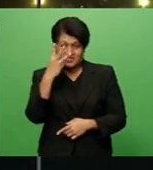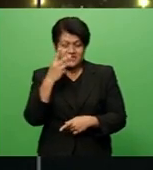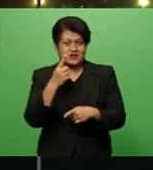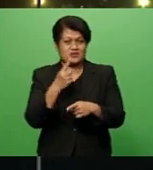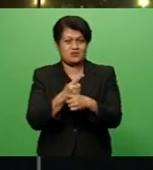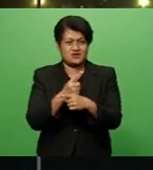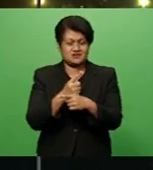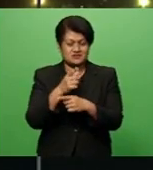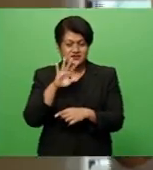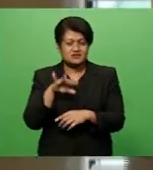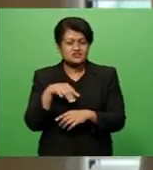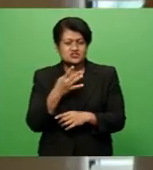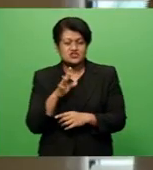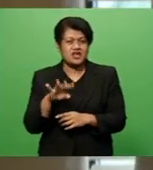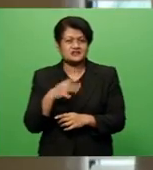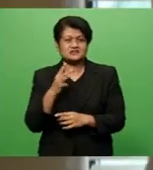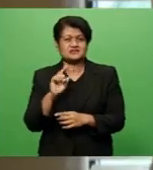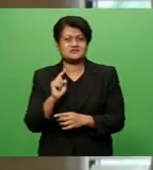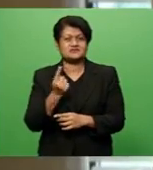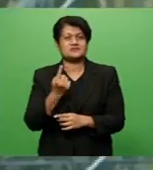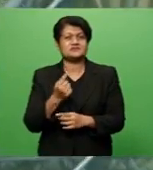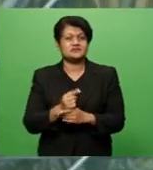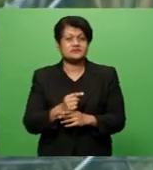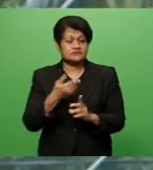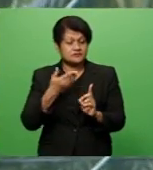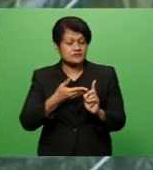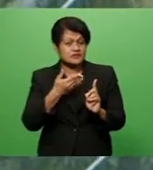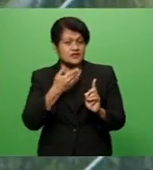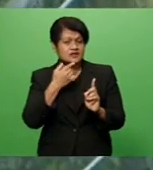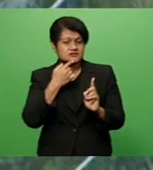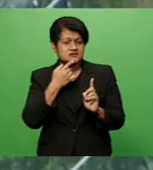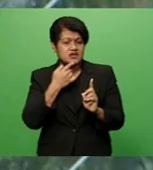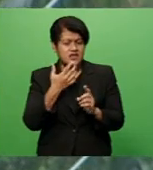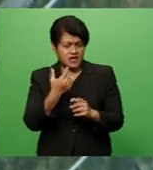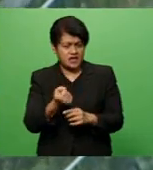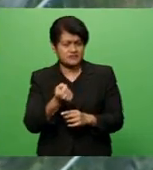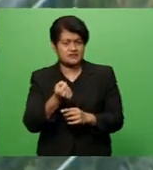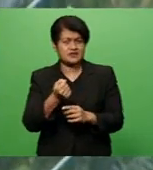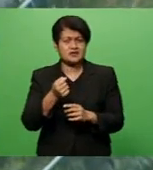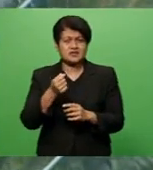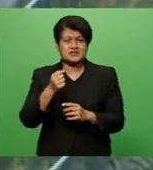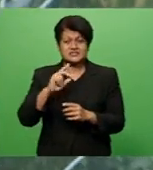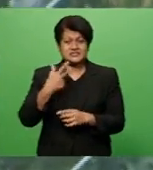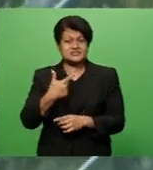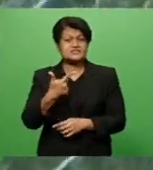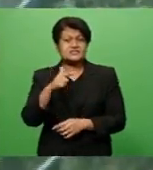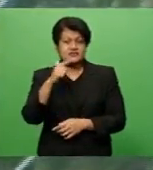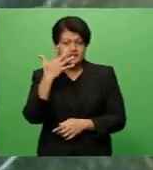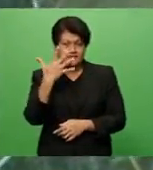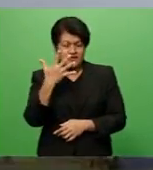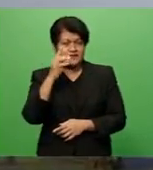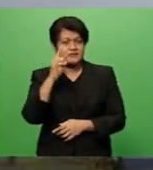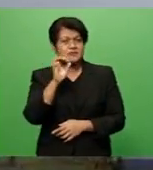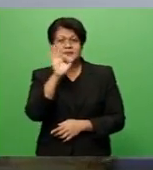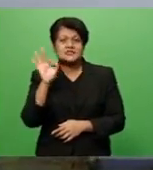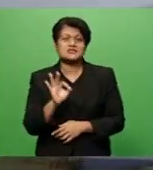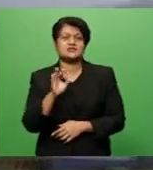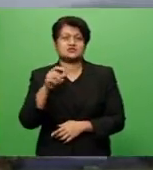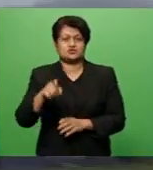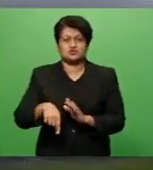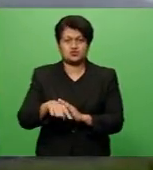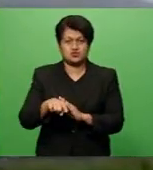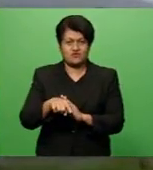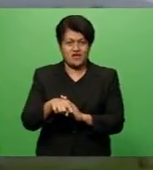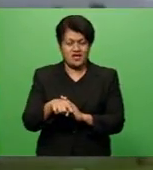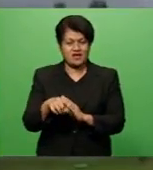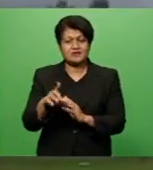assessments. Chief Executive Hasmukh Patel says they've restored supply to 75% of Suva and the rest will take about a week. He adds for the